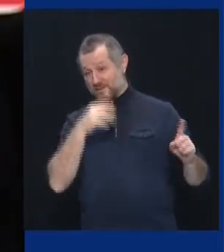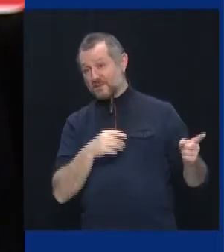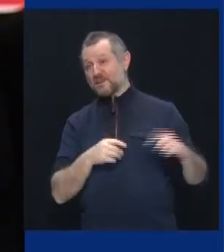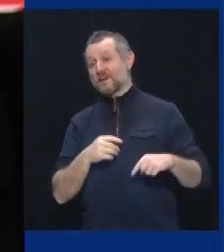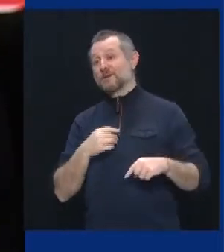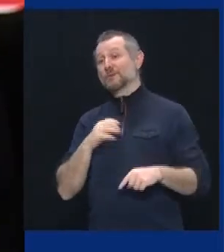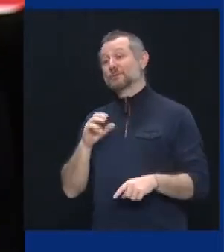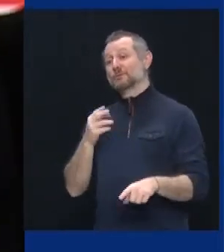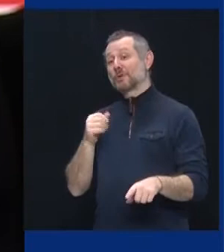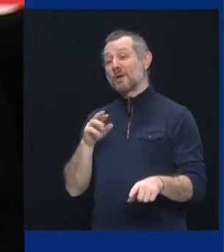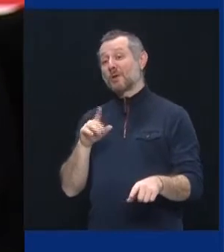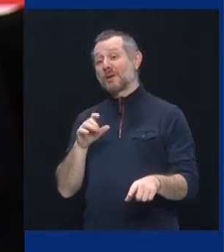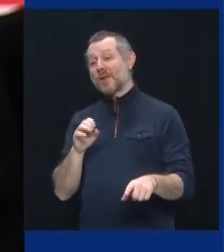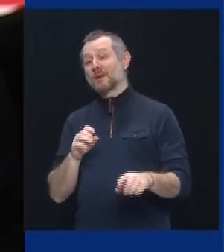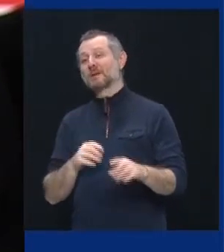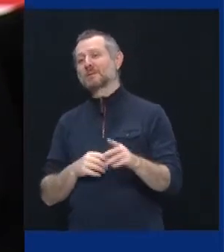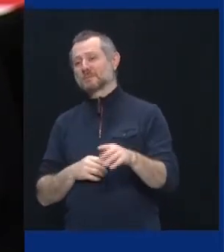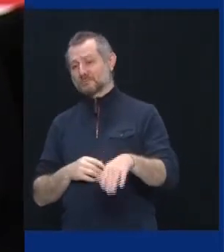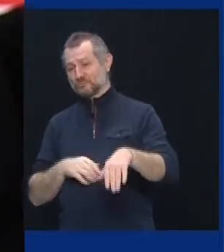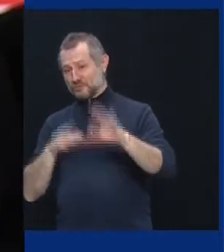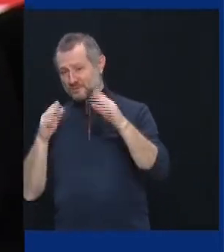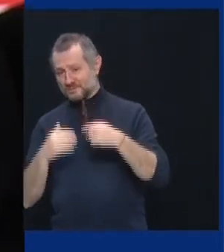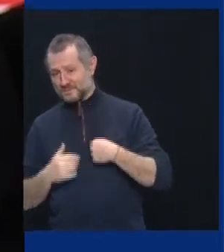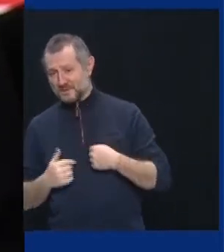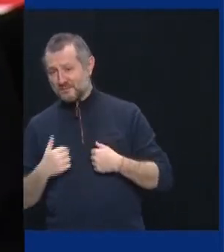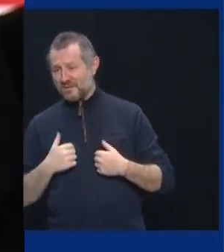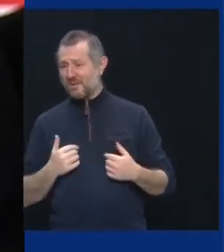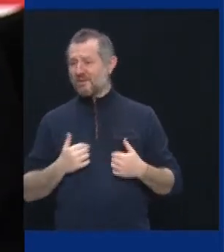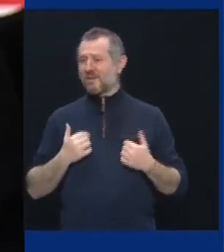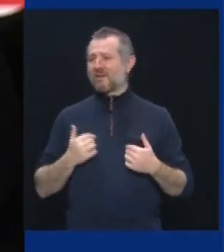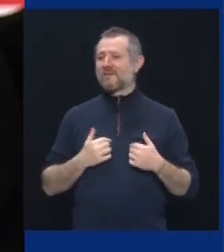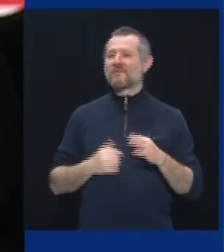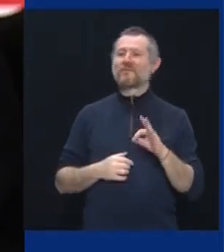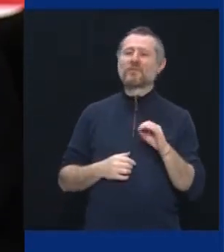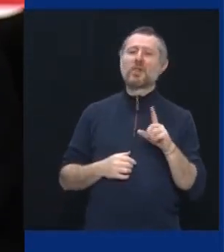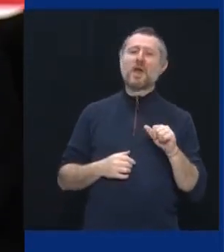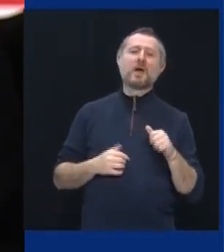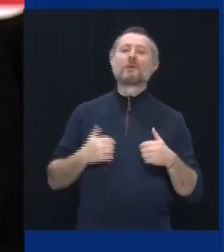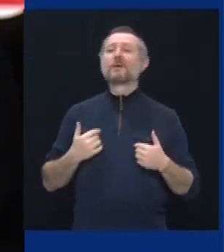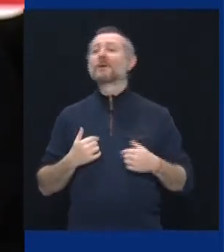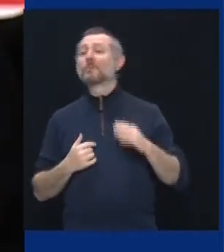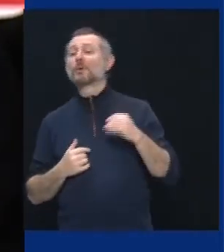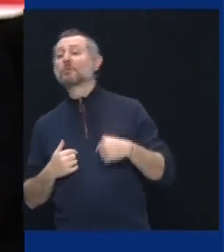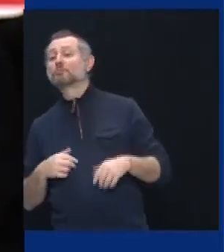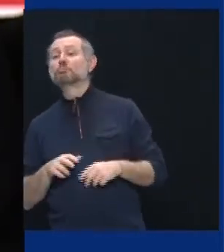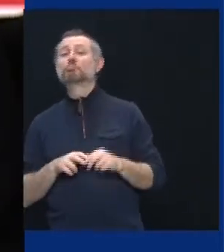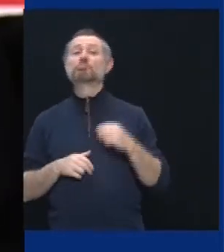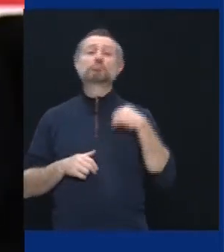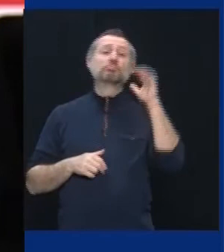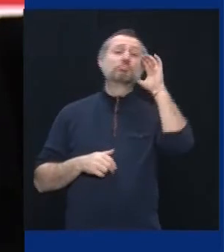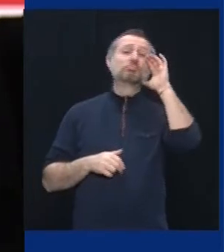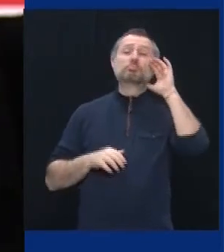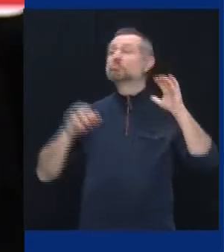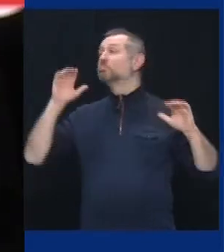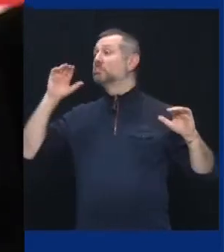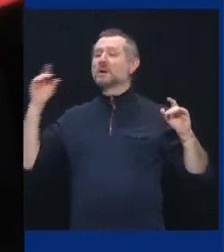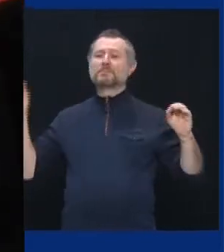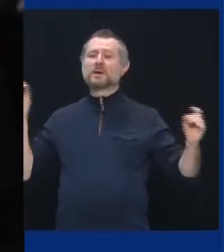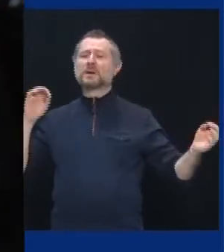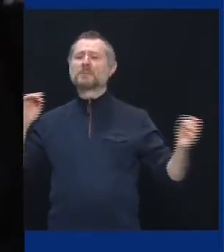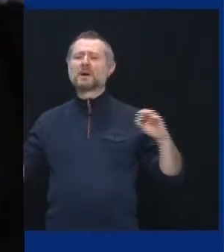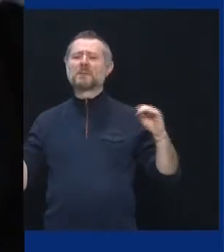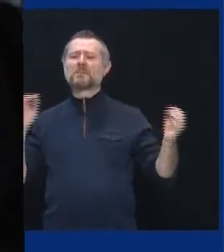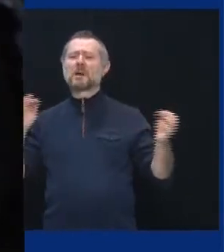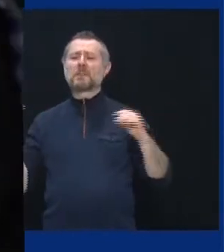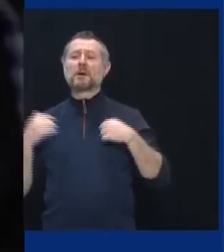a young fella, I was always in the room listening to them. And I learned very early on